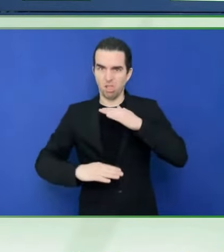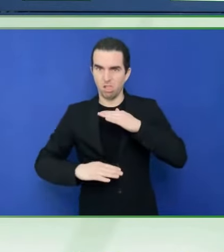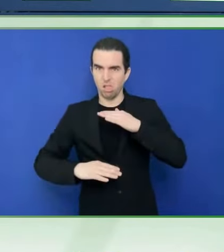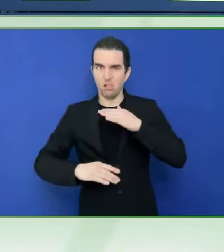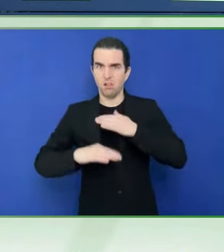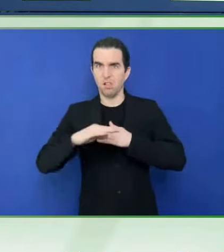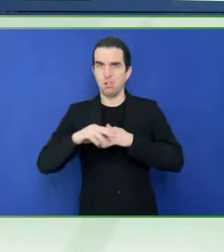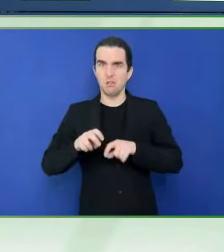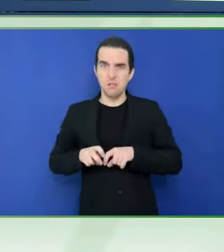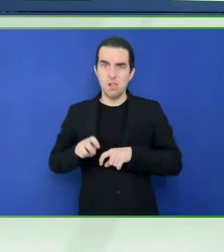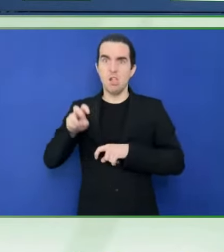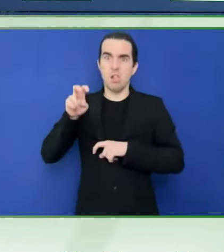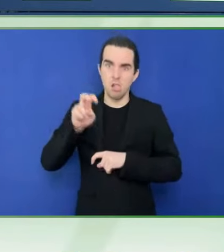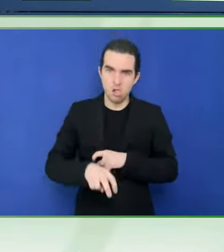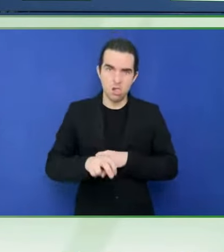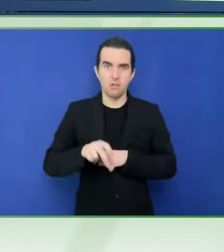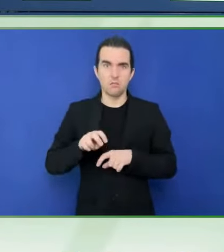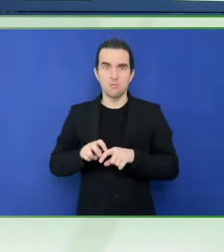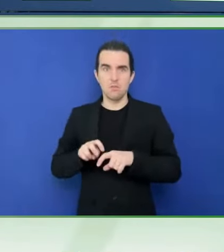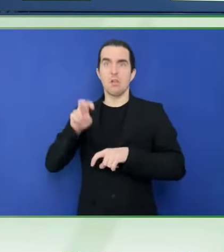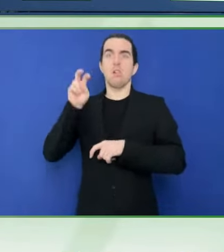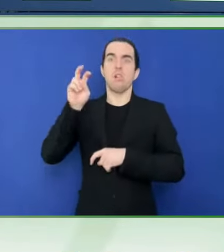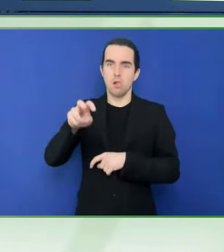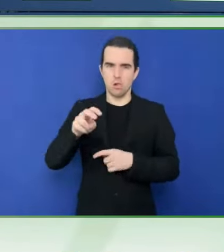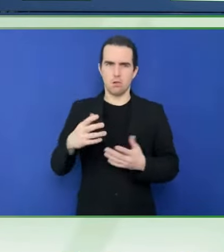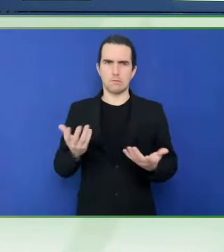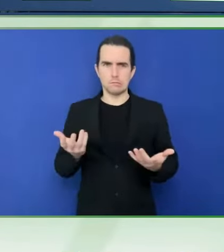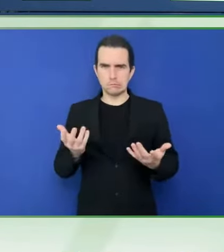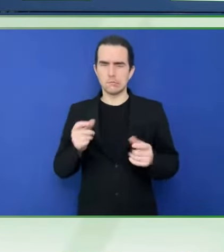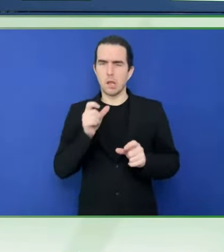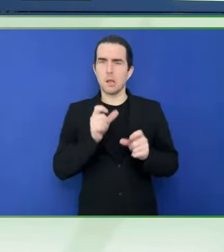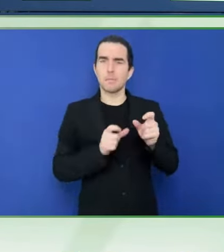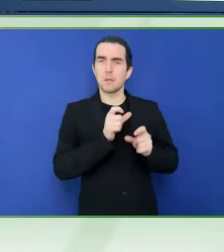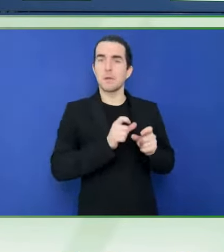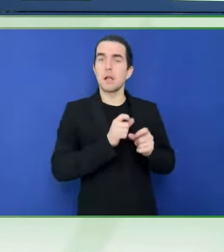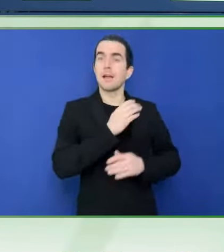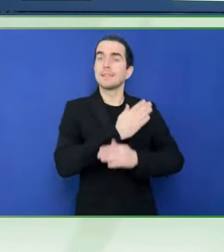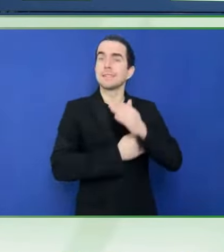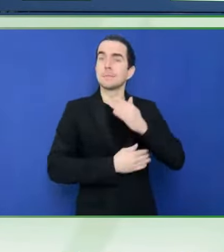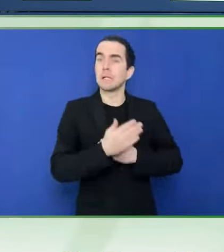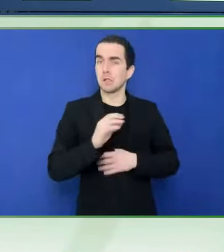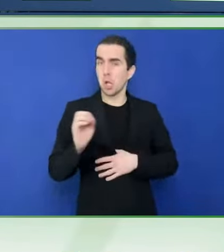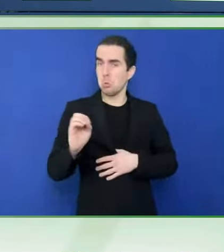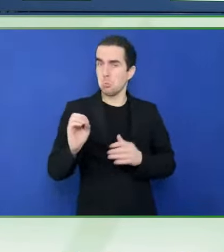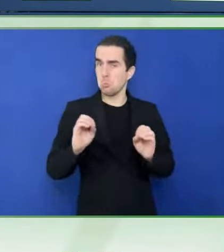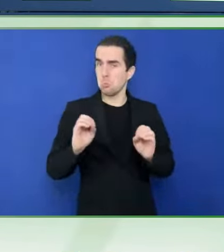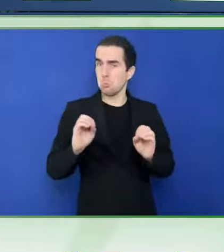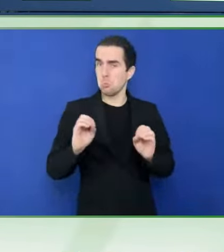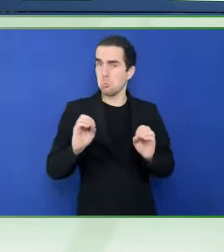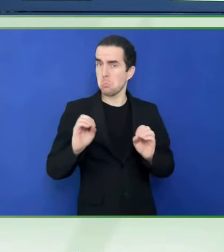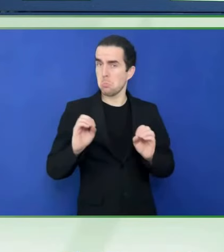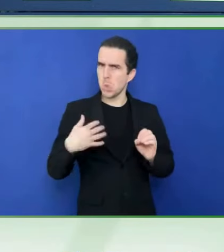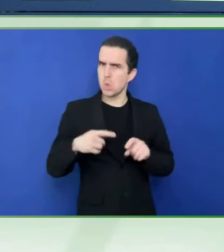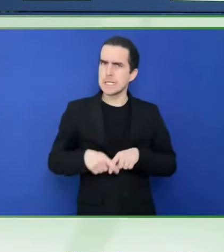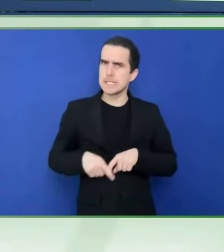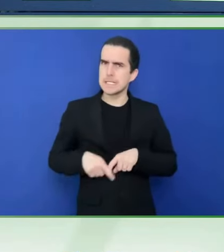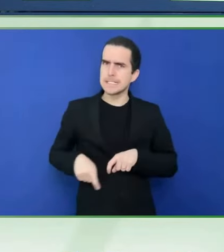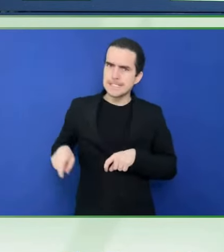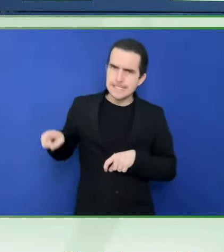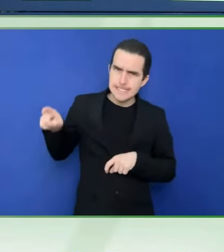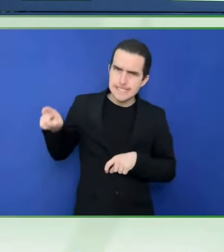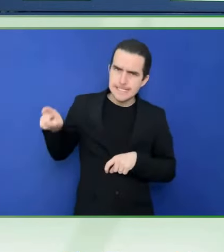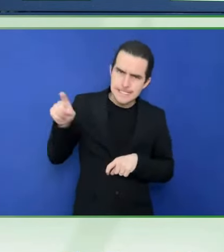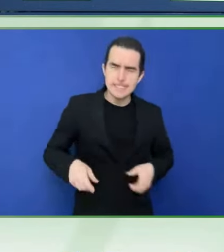we did the other thing. We bought 100% of a new rolling stock. we were